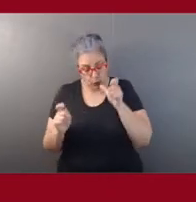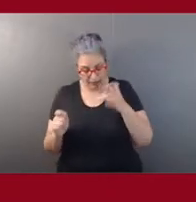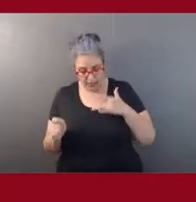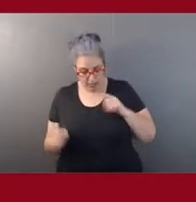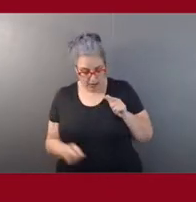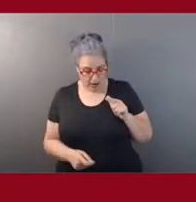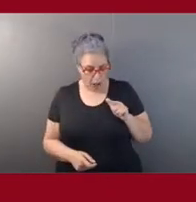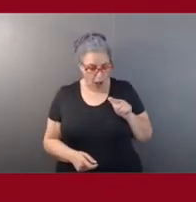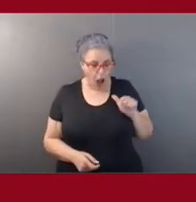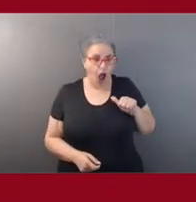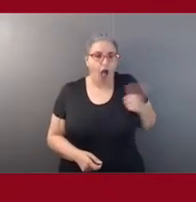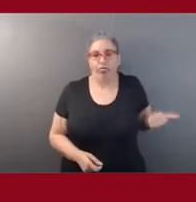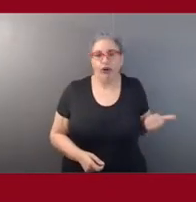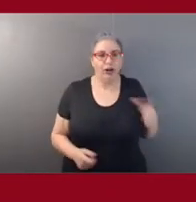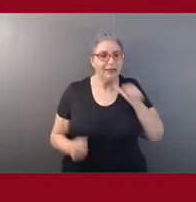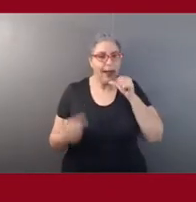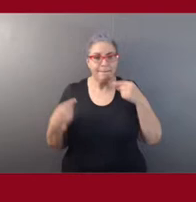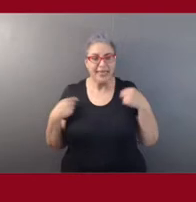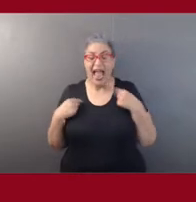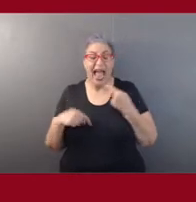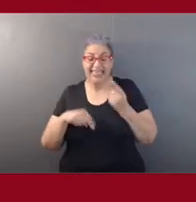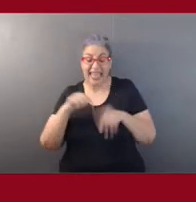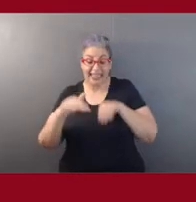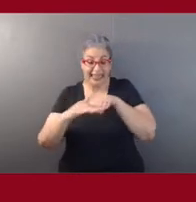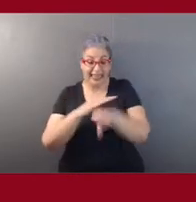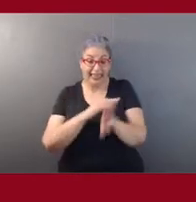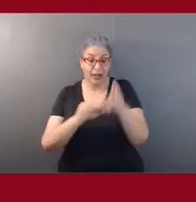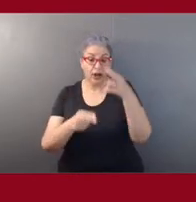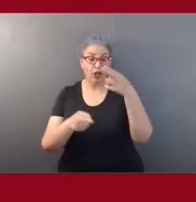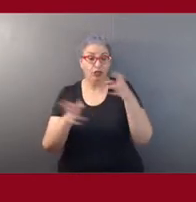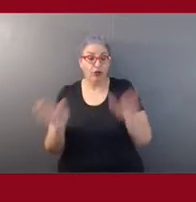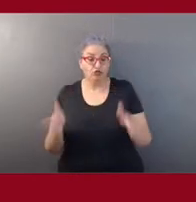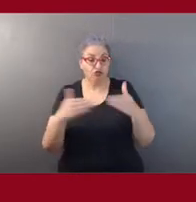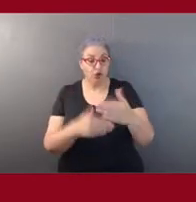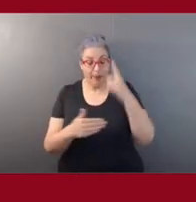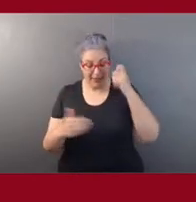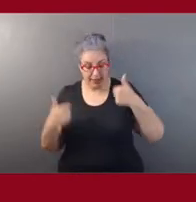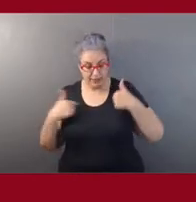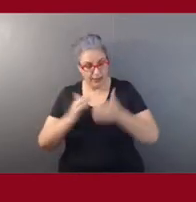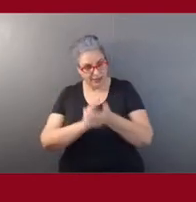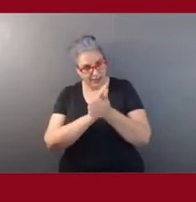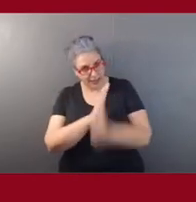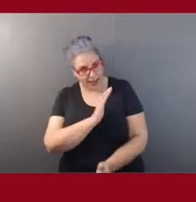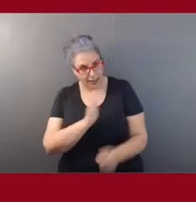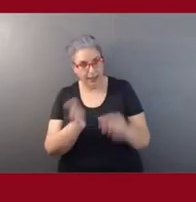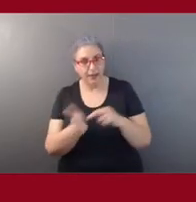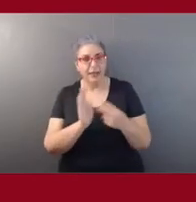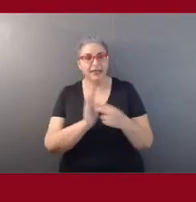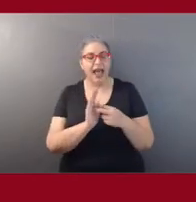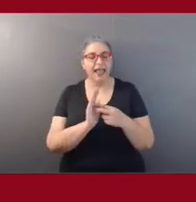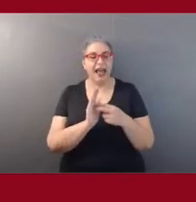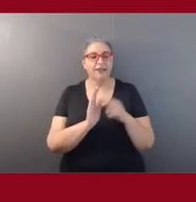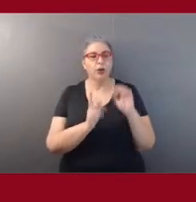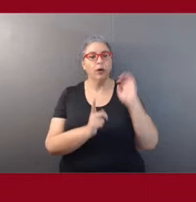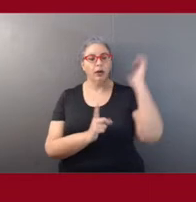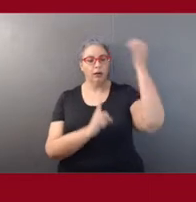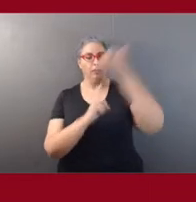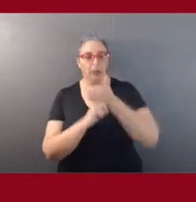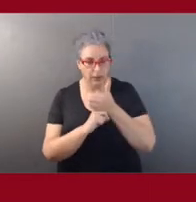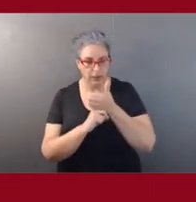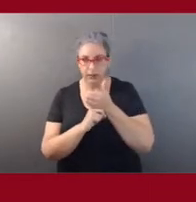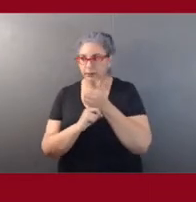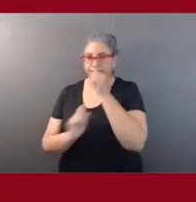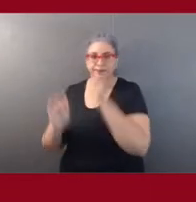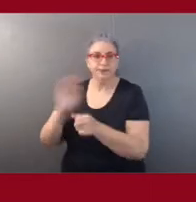in the room on your merits alone, that you are trying to disguise yourself and who you are in order to get inside the room. And I